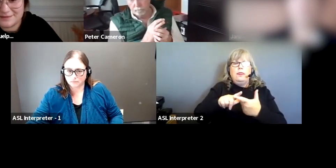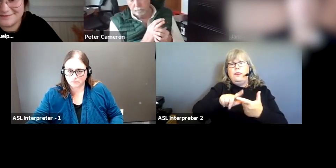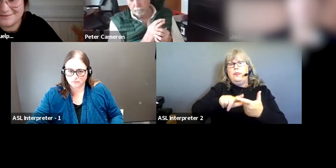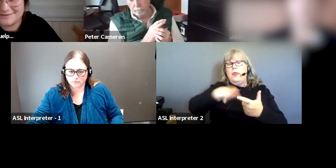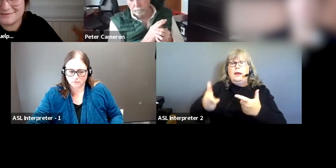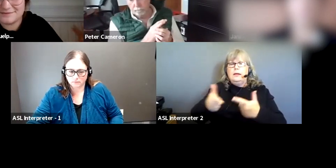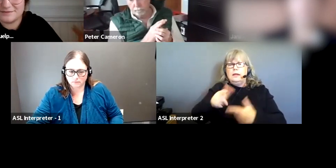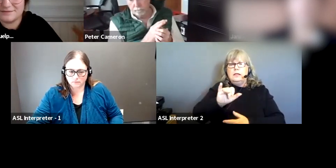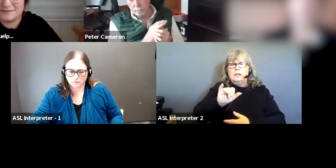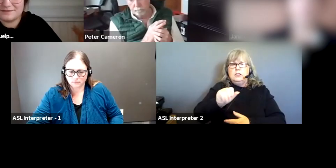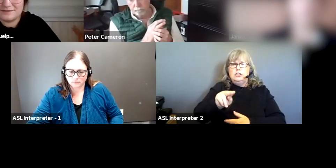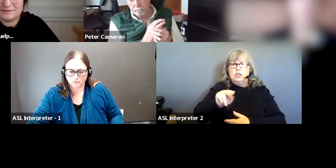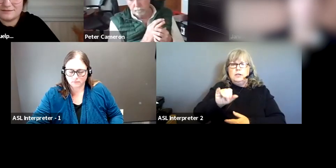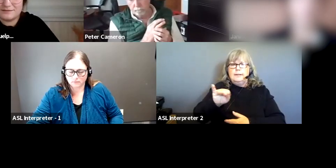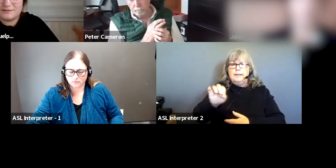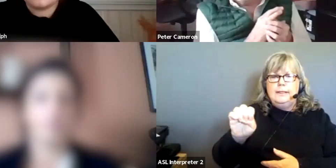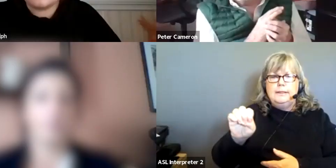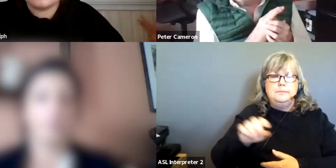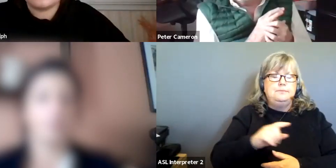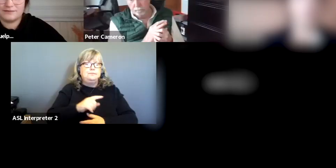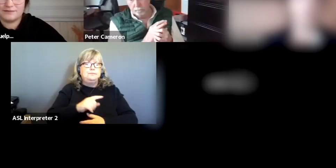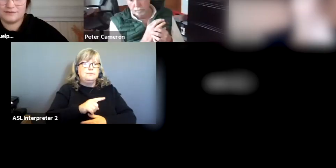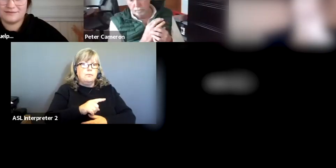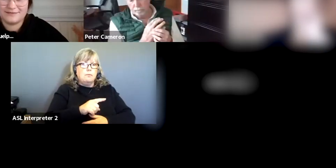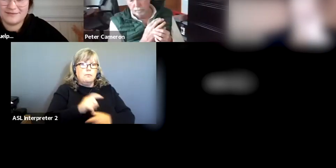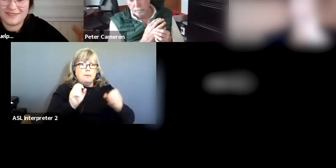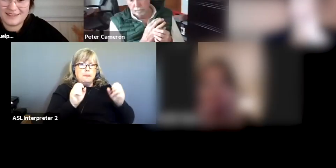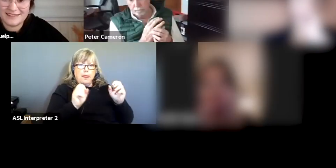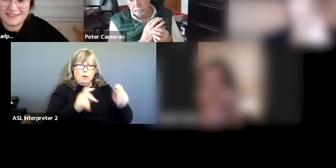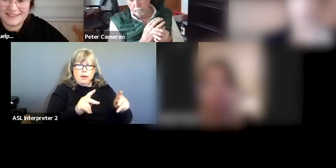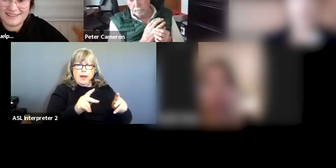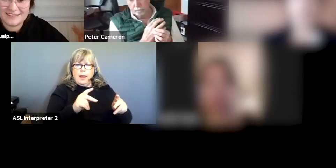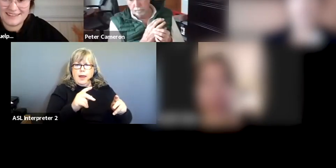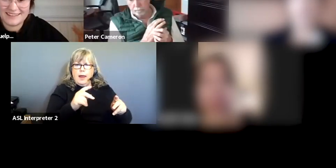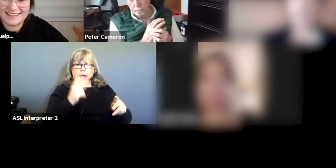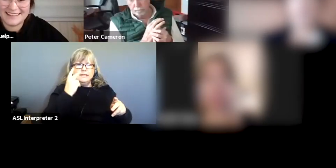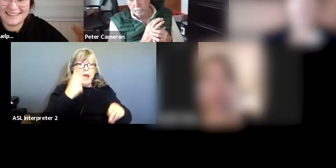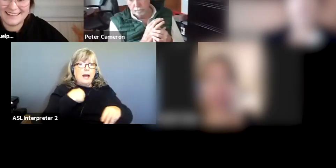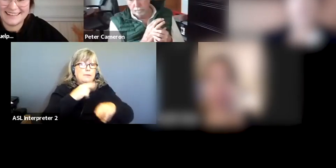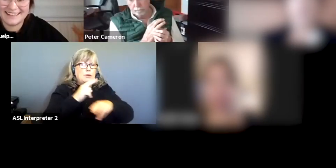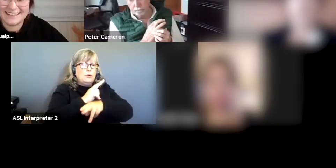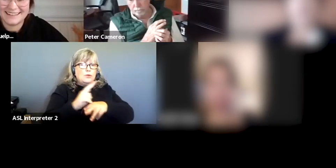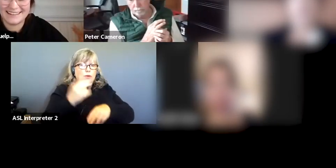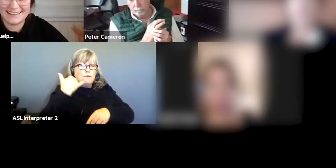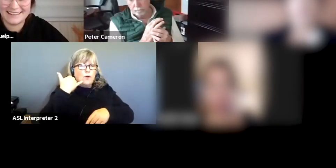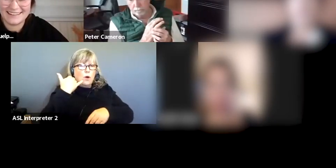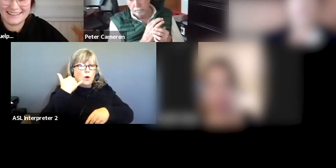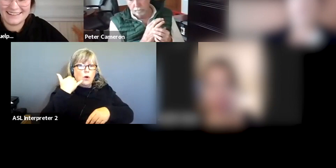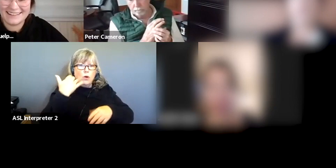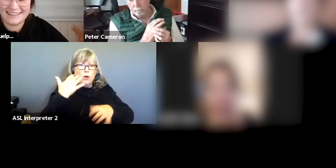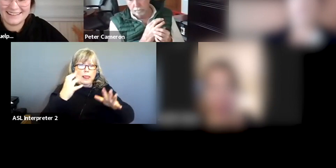Thank you very much. Here, I'll see if I'm on my phone, so it's a little bit awkward for me.